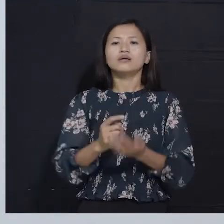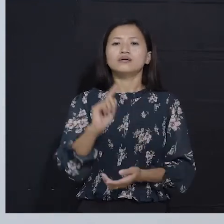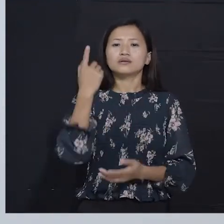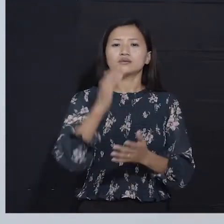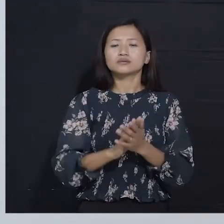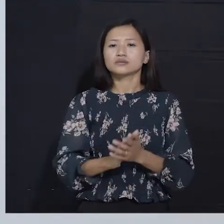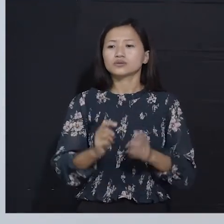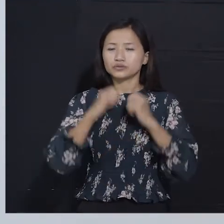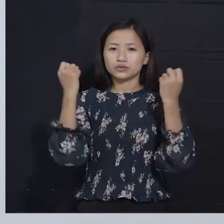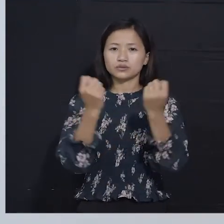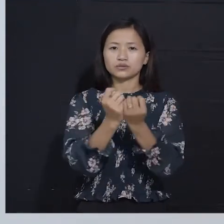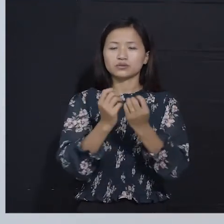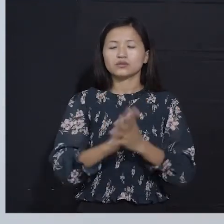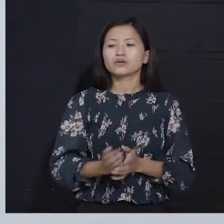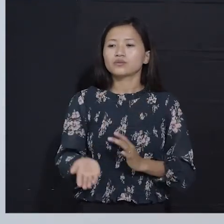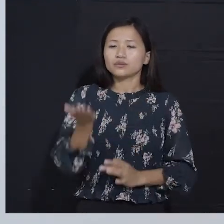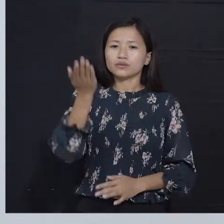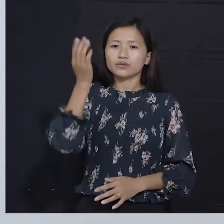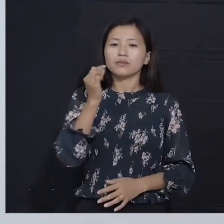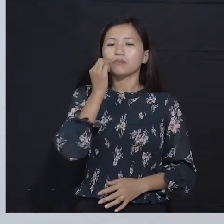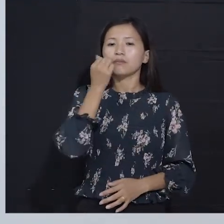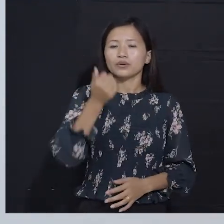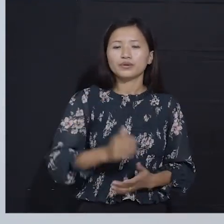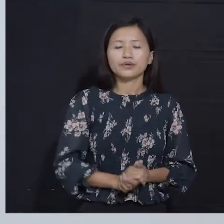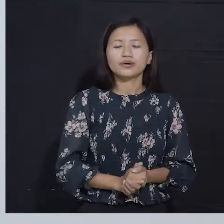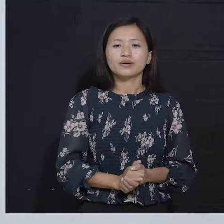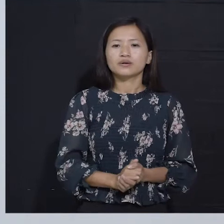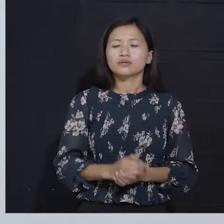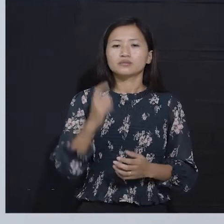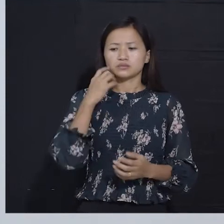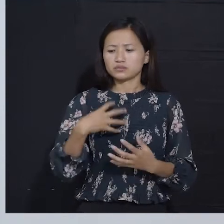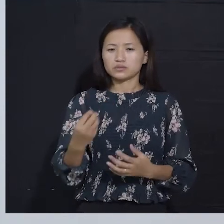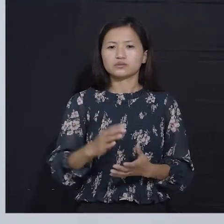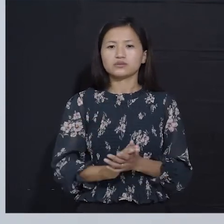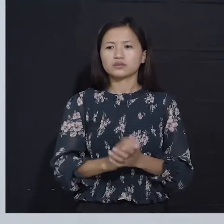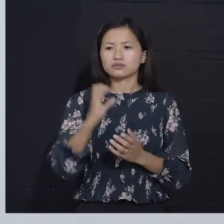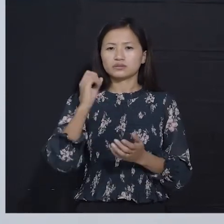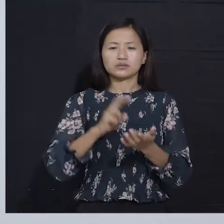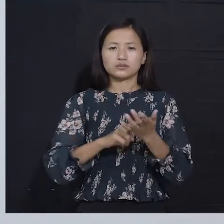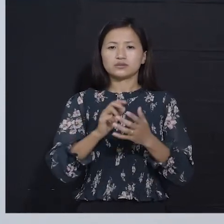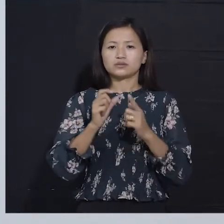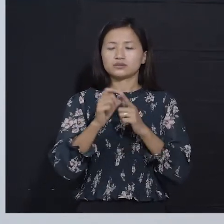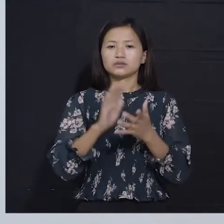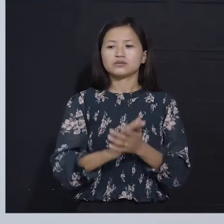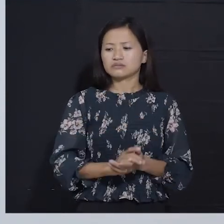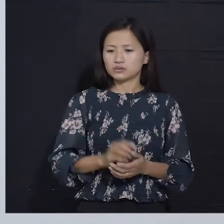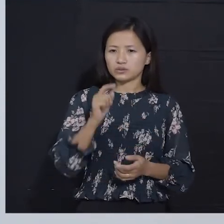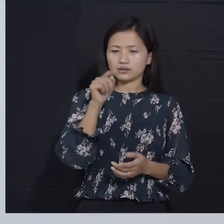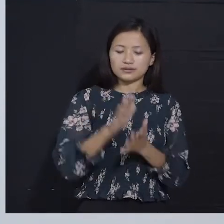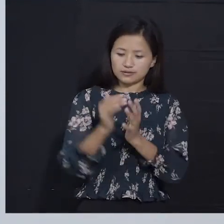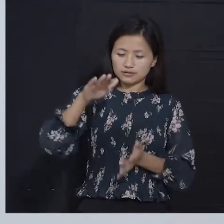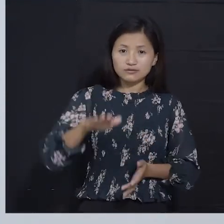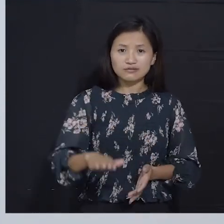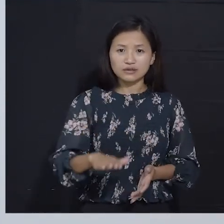the other tribesmen as a grown-up boy. I've told you, you don't want others to consider you as a child,